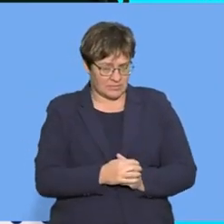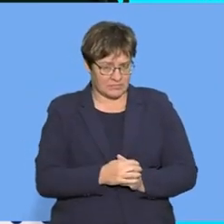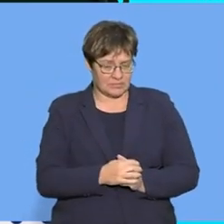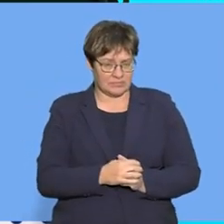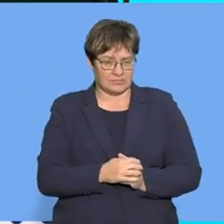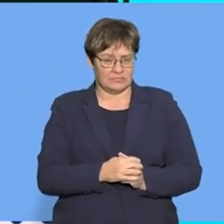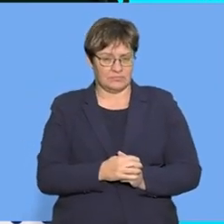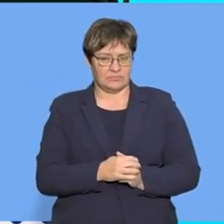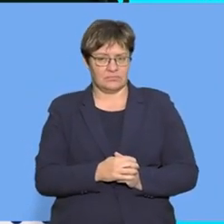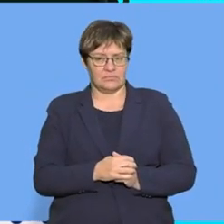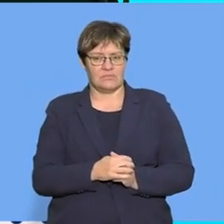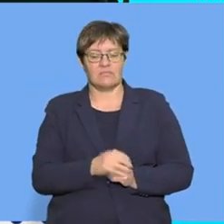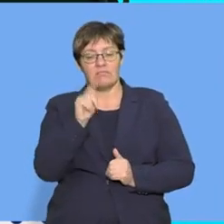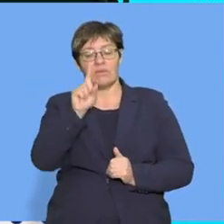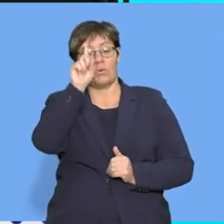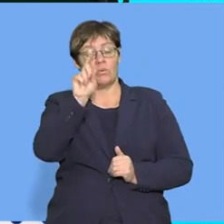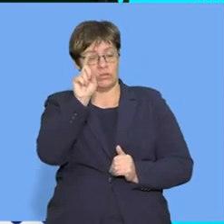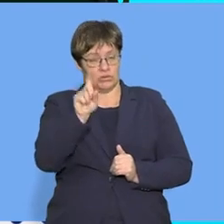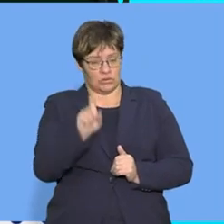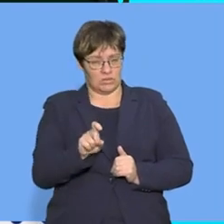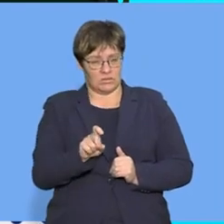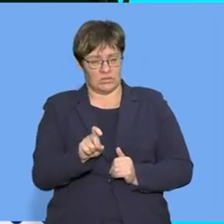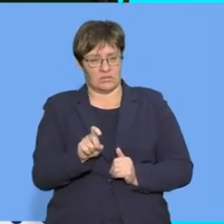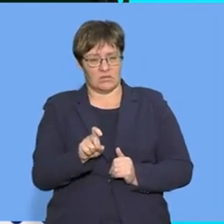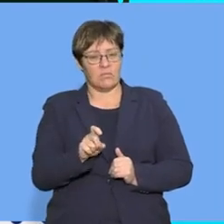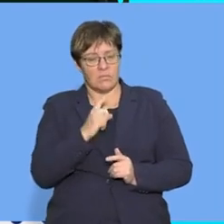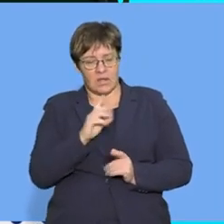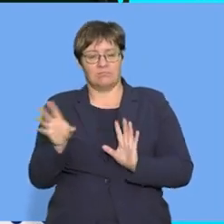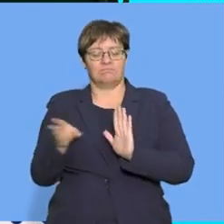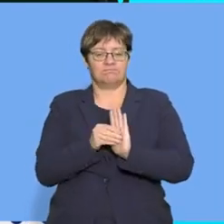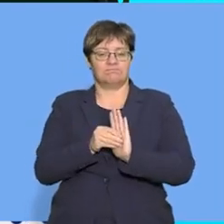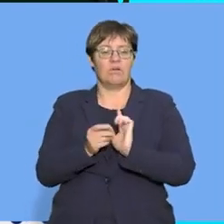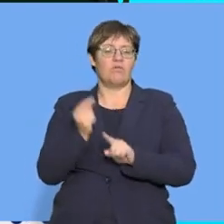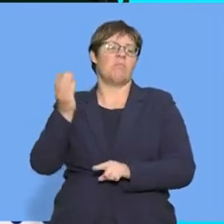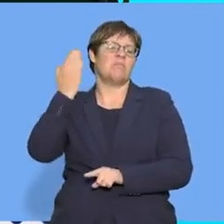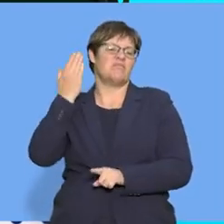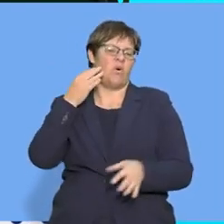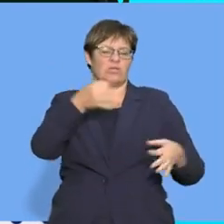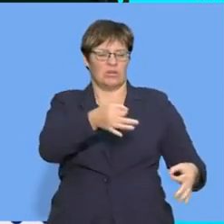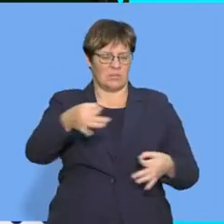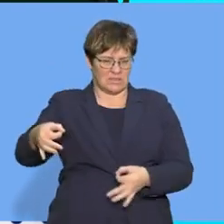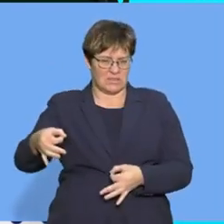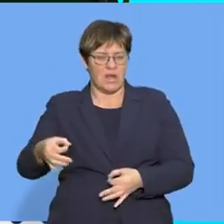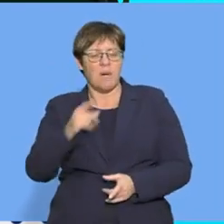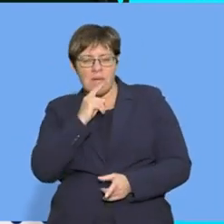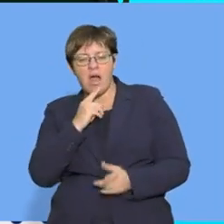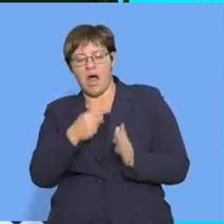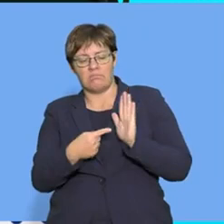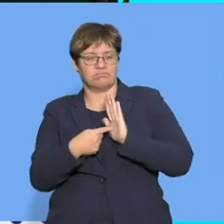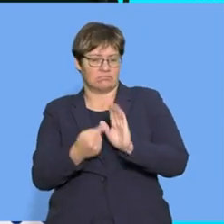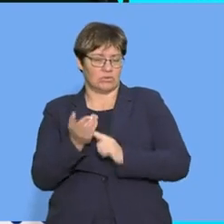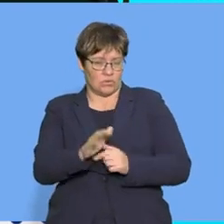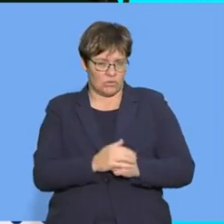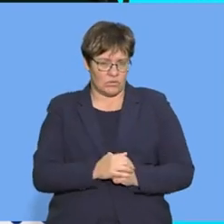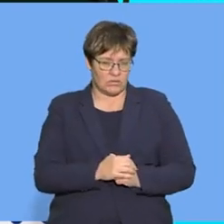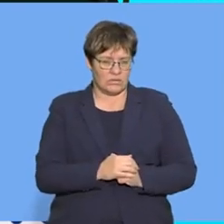of an inverse. And these questions are questions that are adapted from past papers that we have out